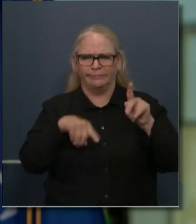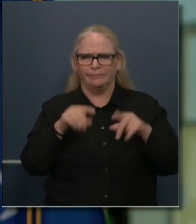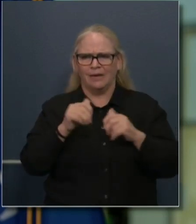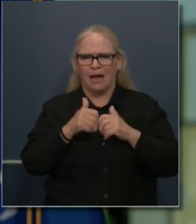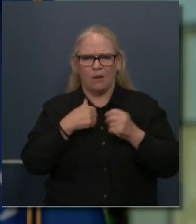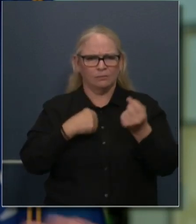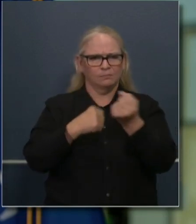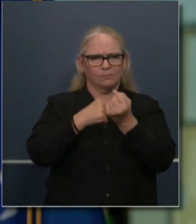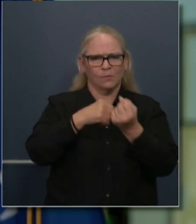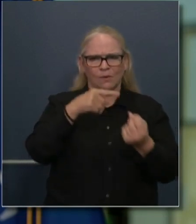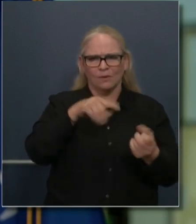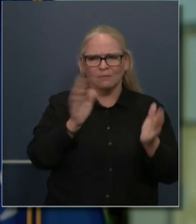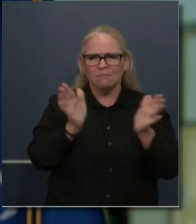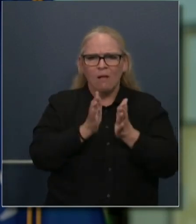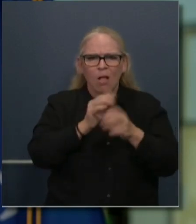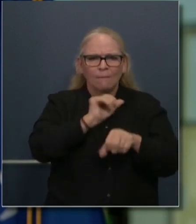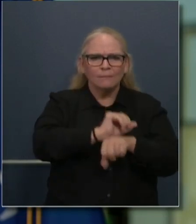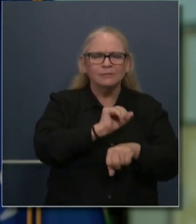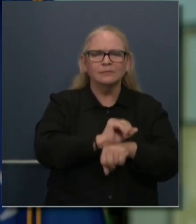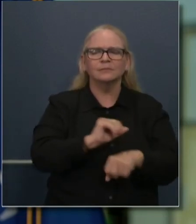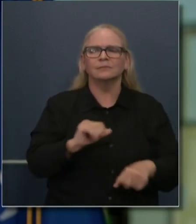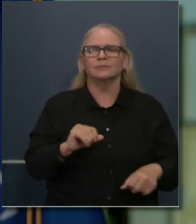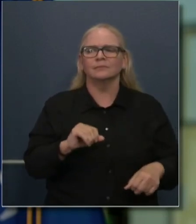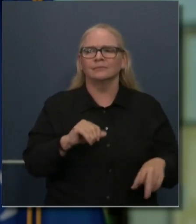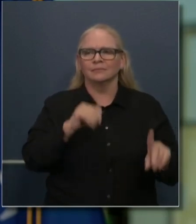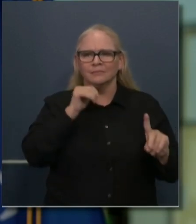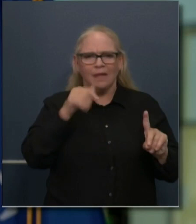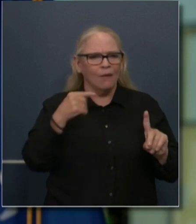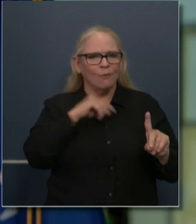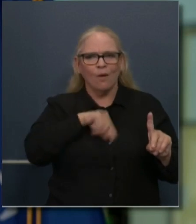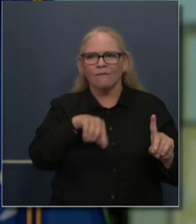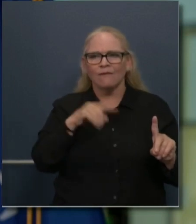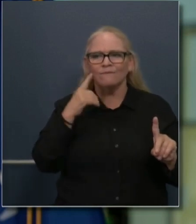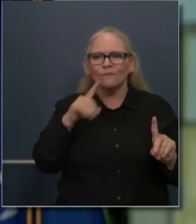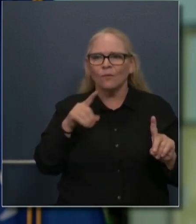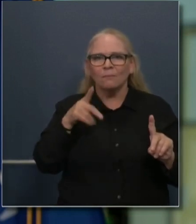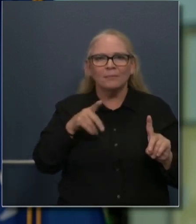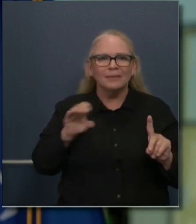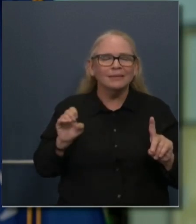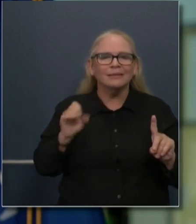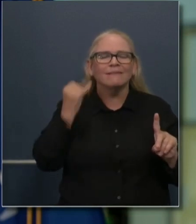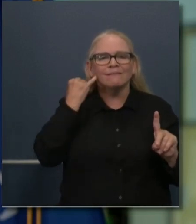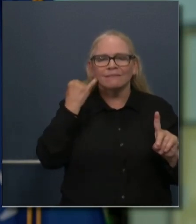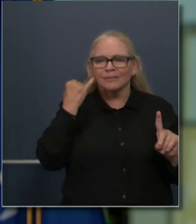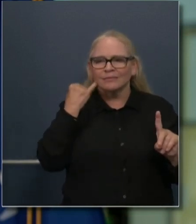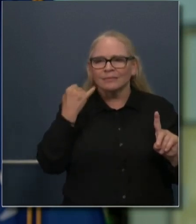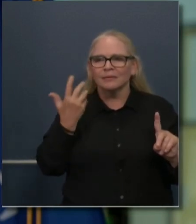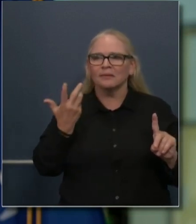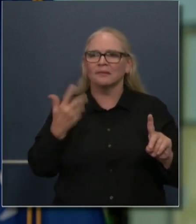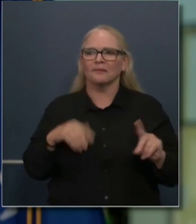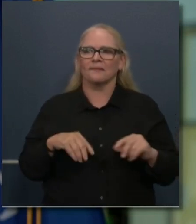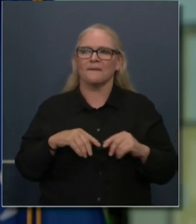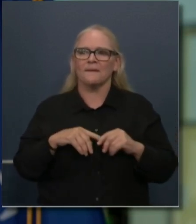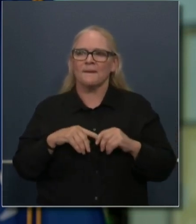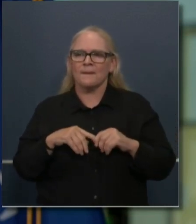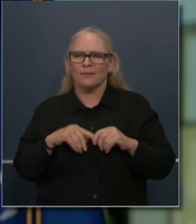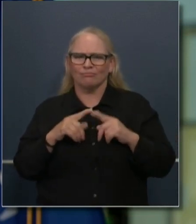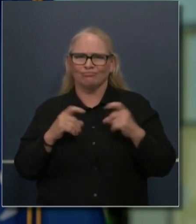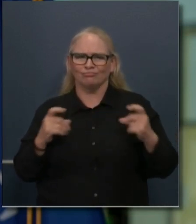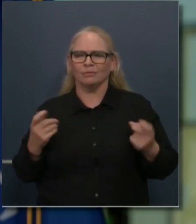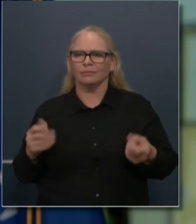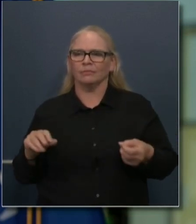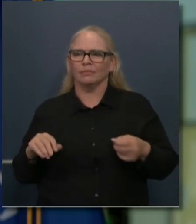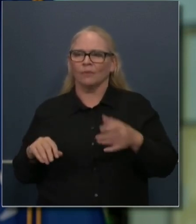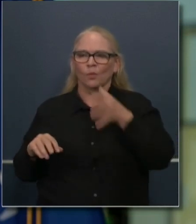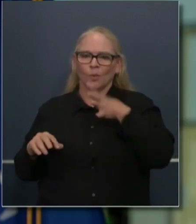businesses that were falling through the PPP cracks and the SBA cracks to make sure that we're getting to women, minority-owned businesses, some emergency